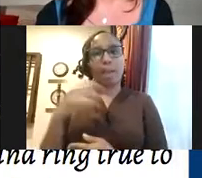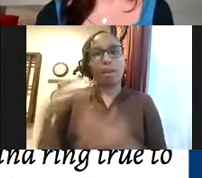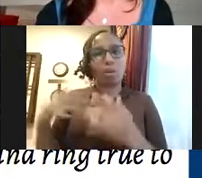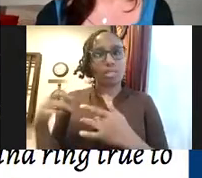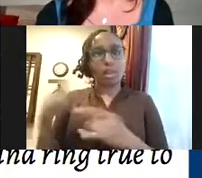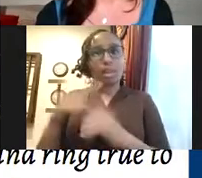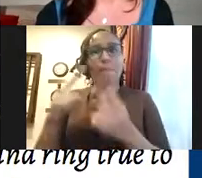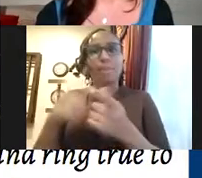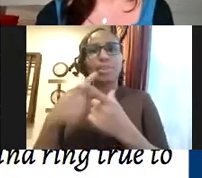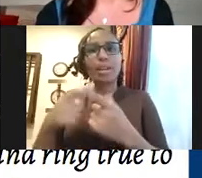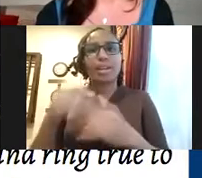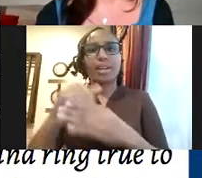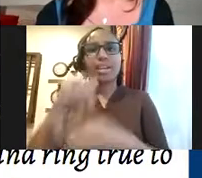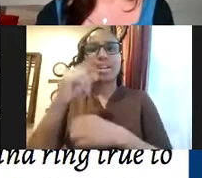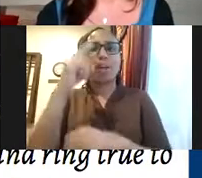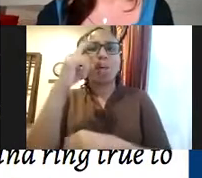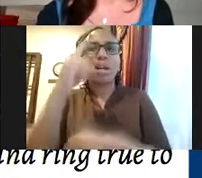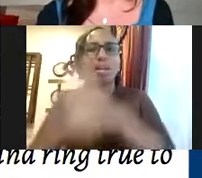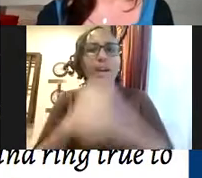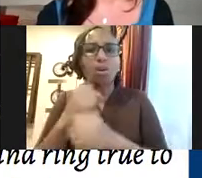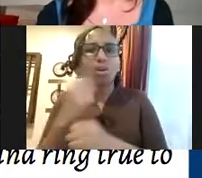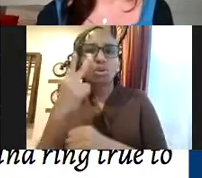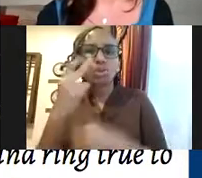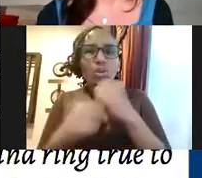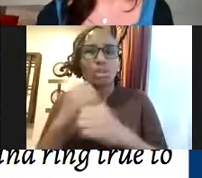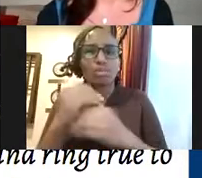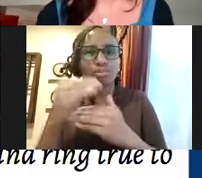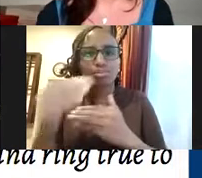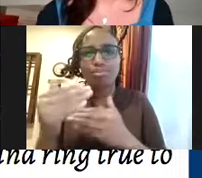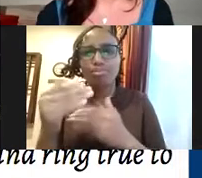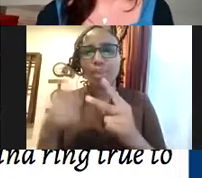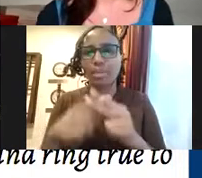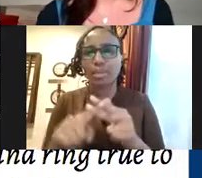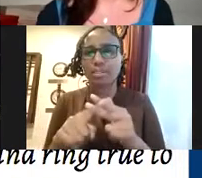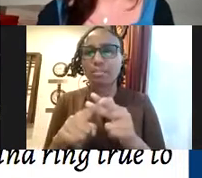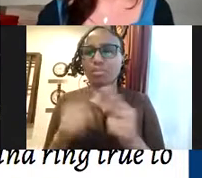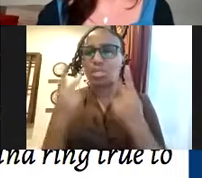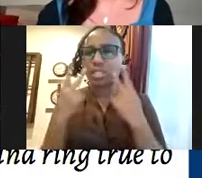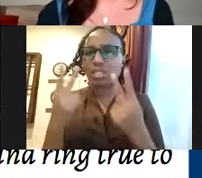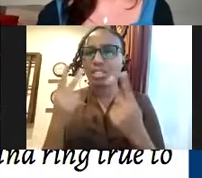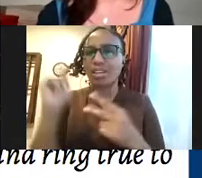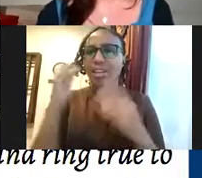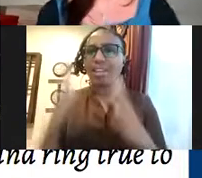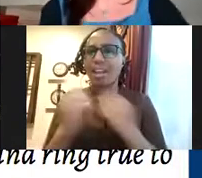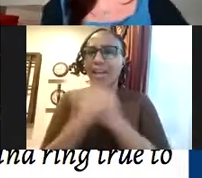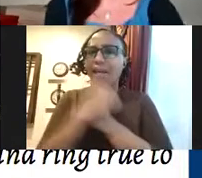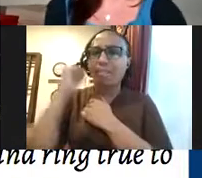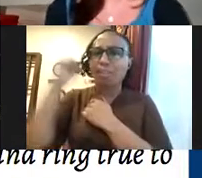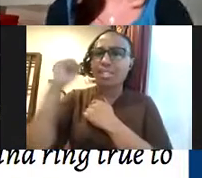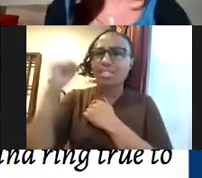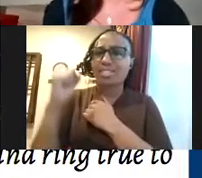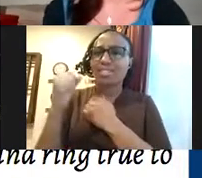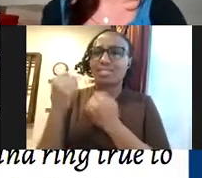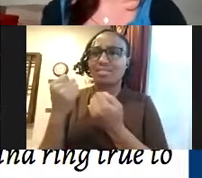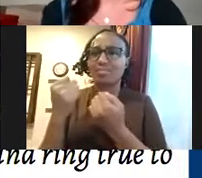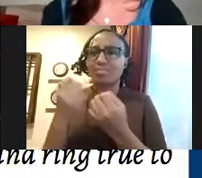think in the year or two before it came out, I began to be like, hang on, like Kenyans really they love their politics. Most people who are active citizens love